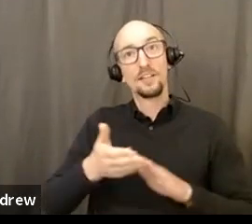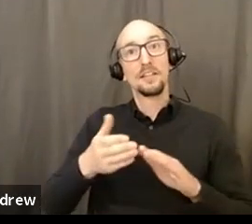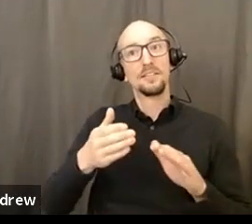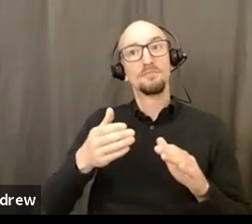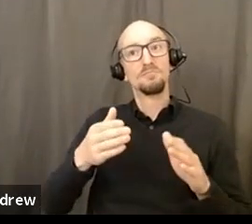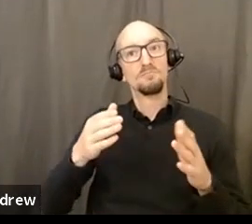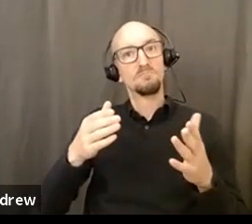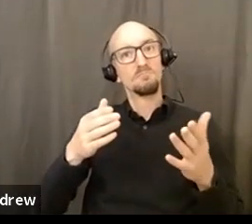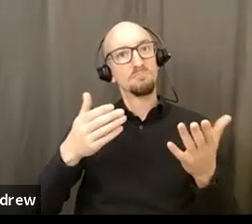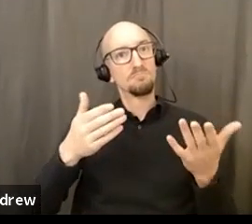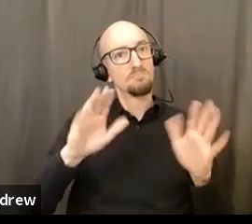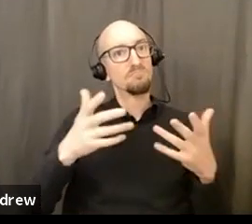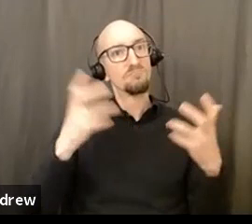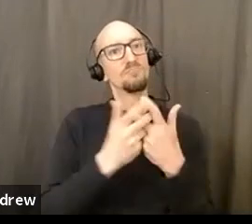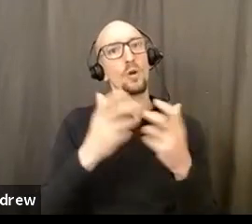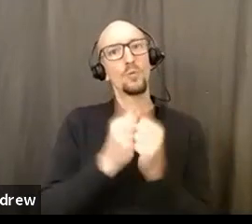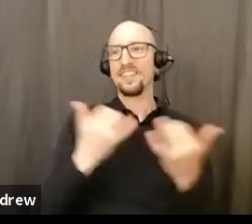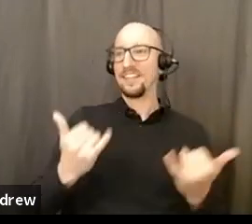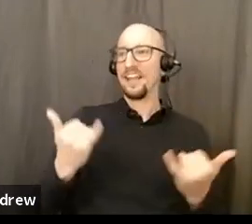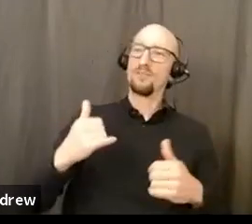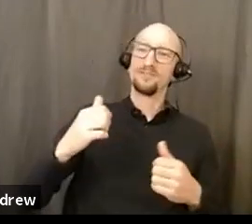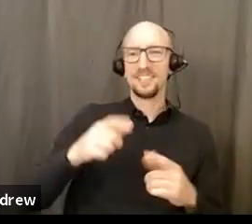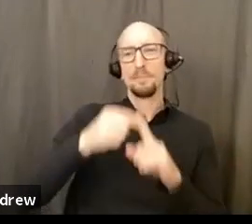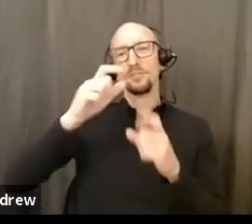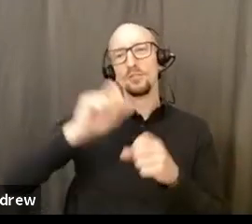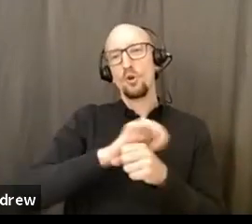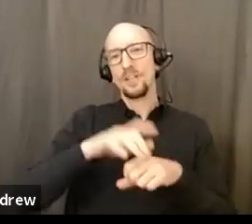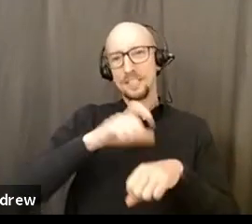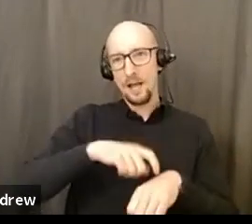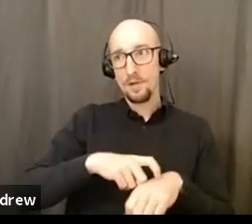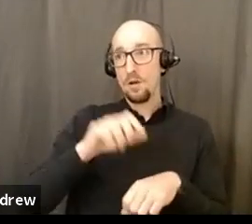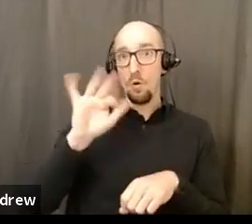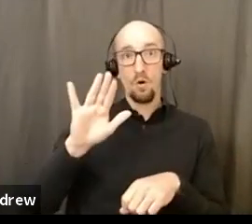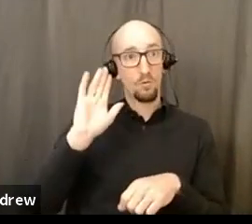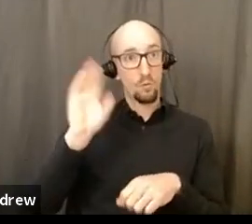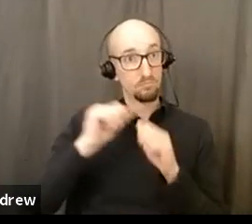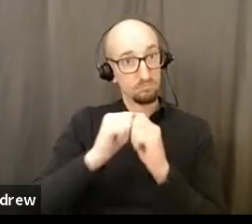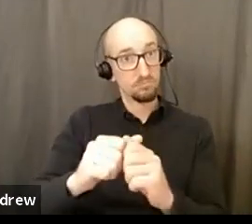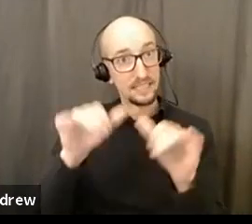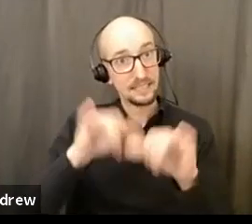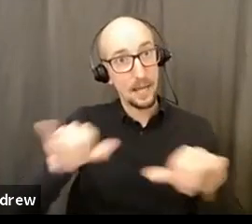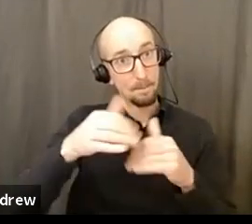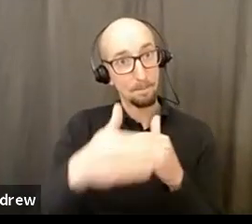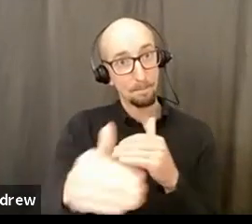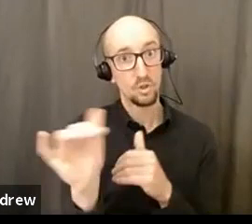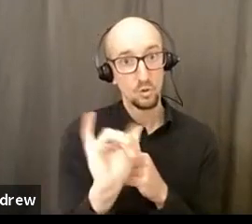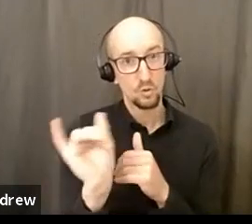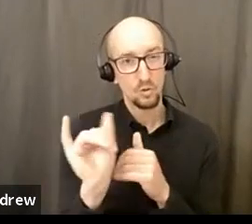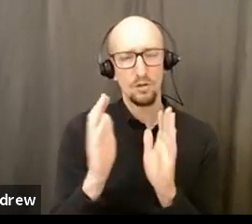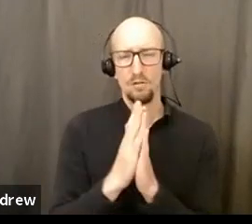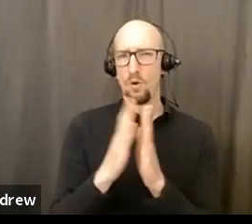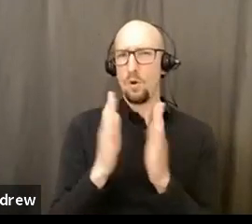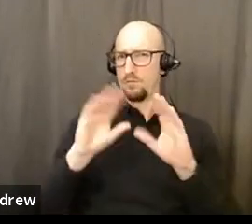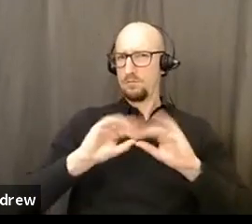we're saying 6th grade grades this year because of all that's gone on, do we need to have a